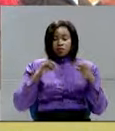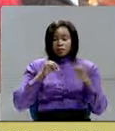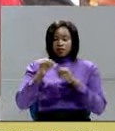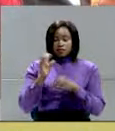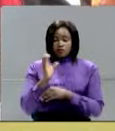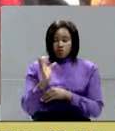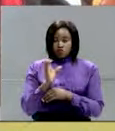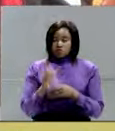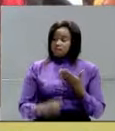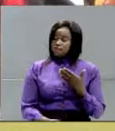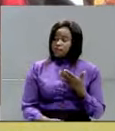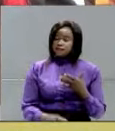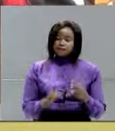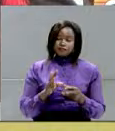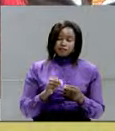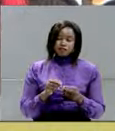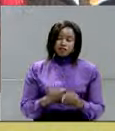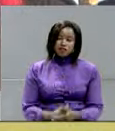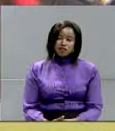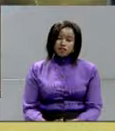John Burns, Sentinel, reporting.